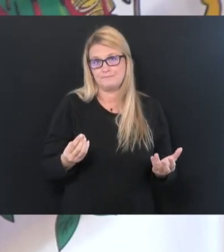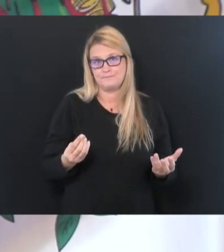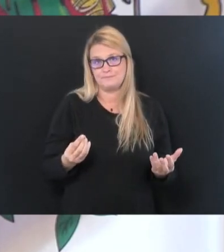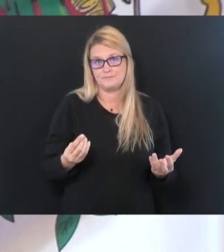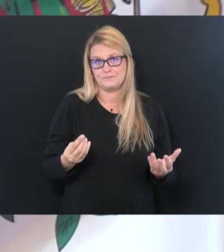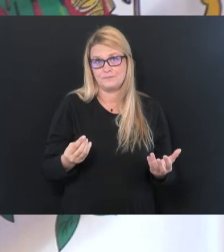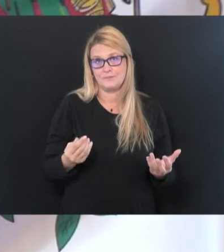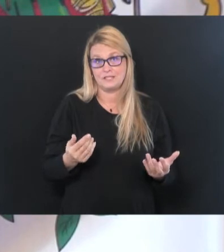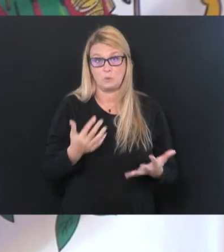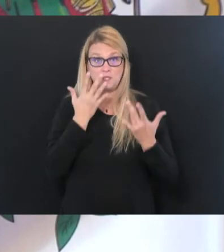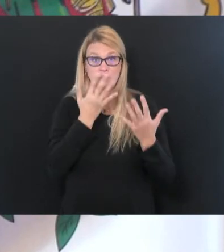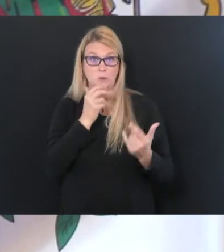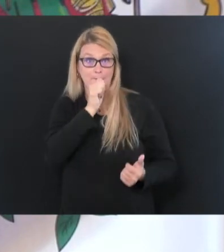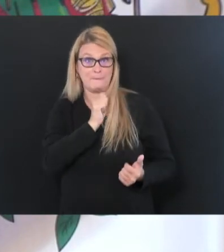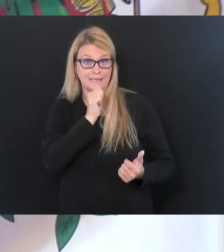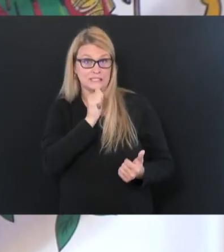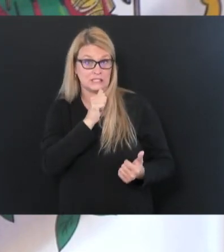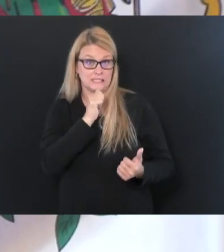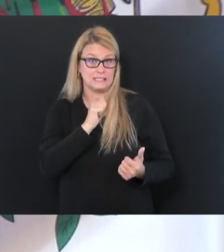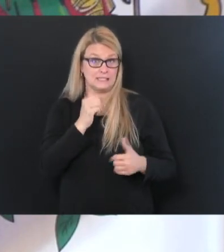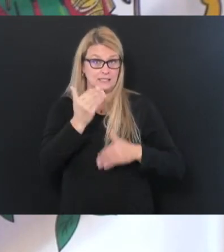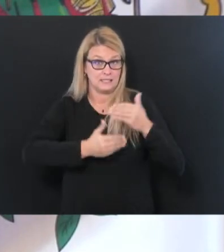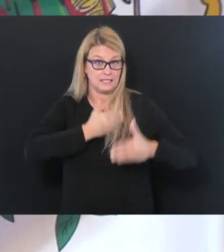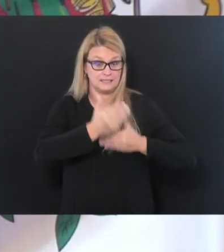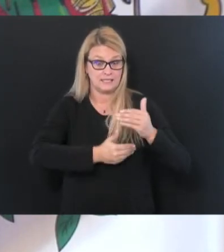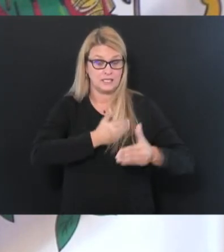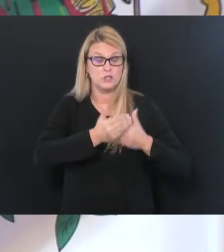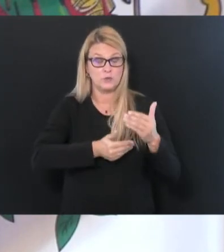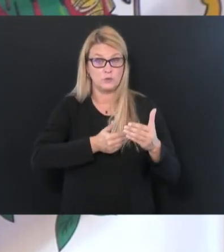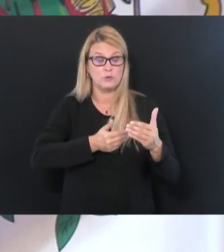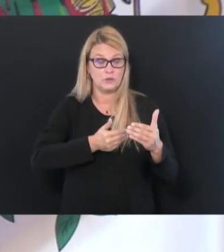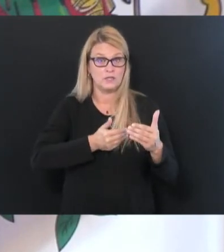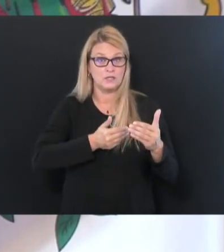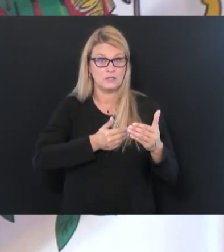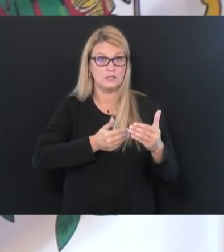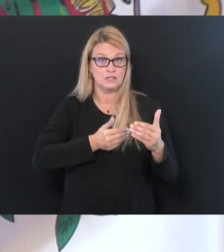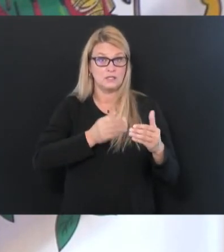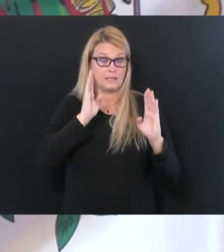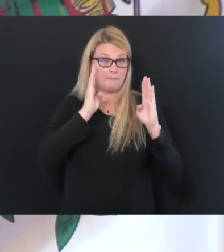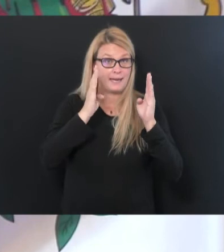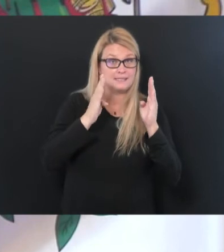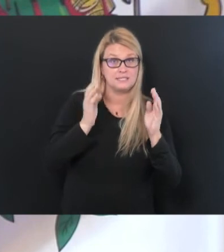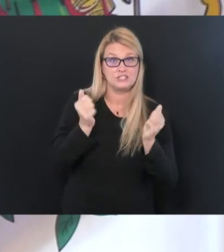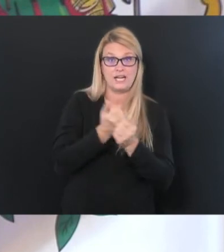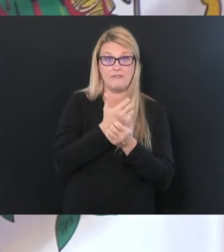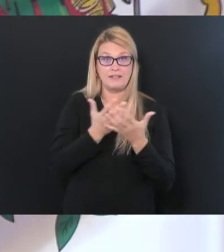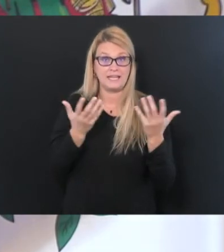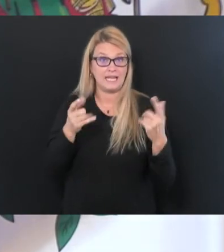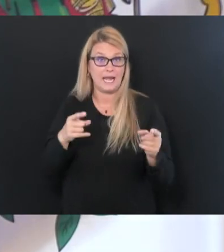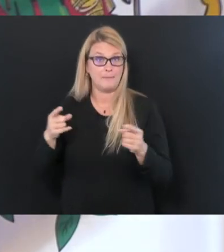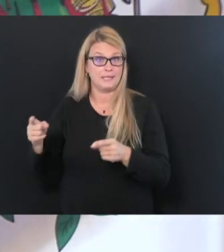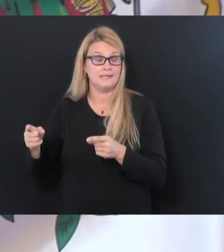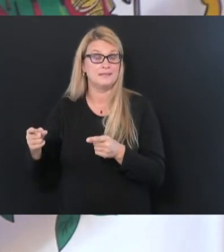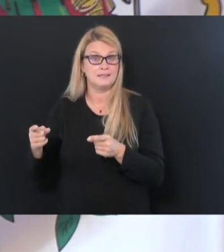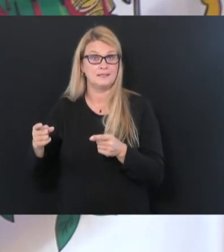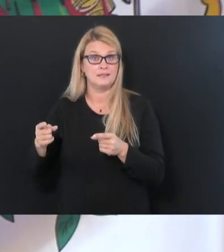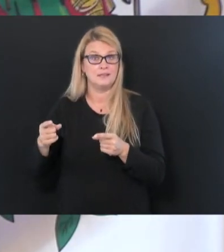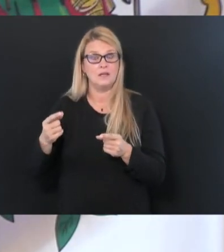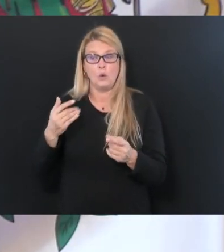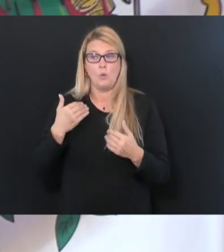bide our time and do our work and everything, and continue to really pay attention to all the other work. We'll end up with a